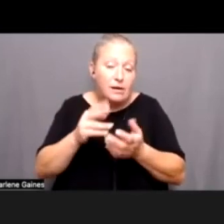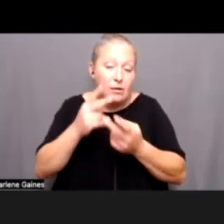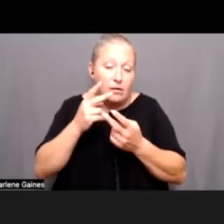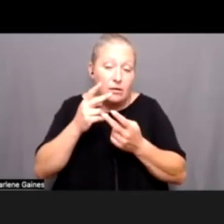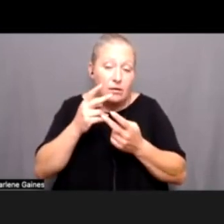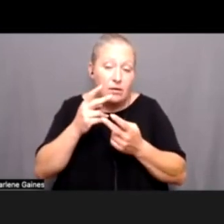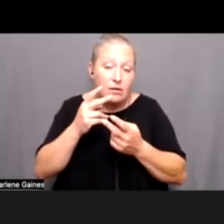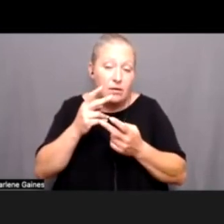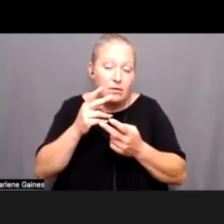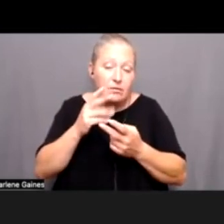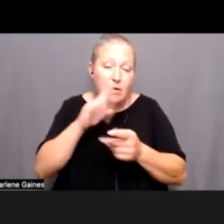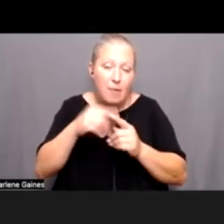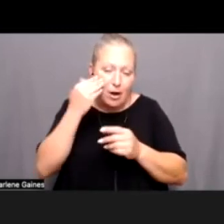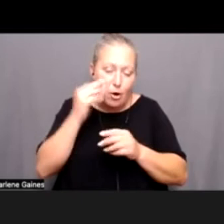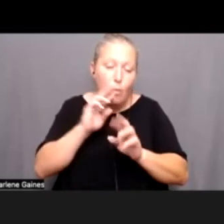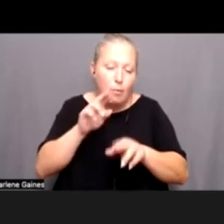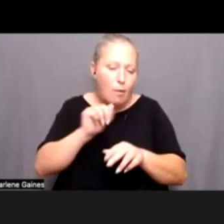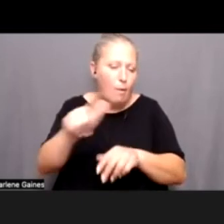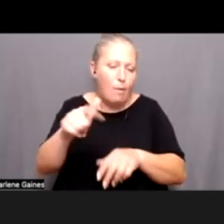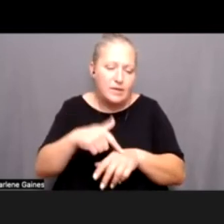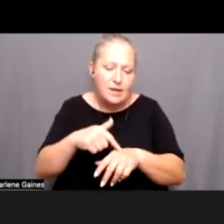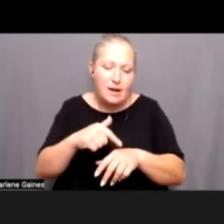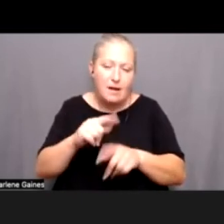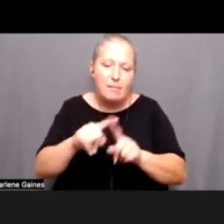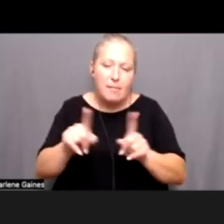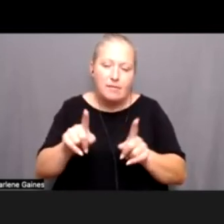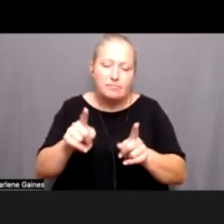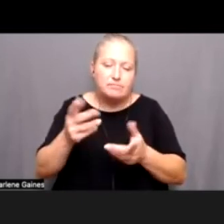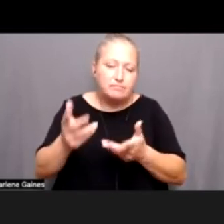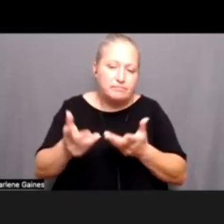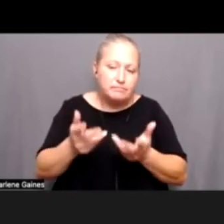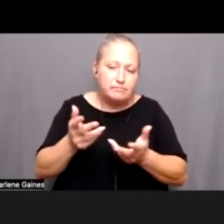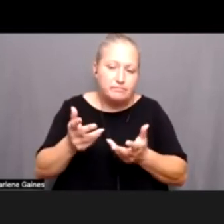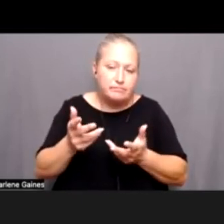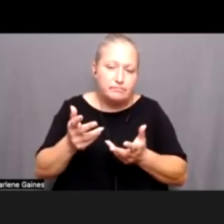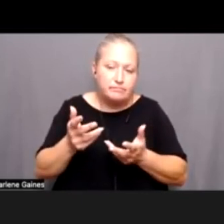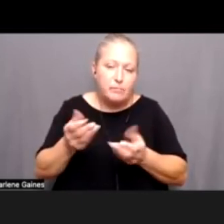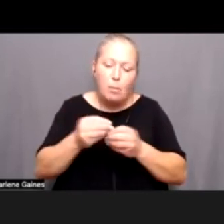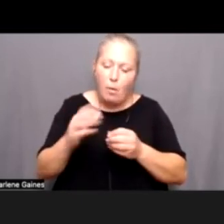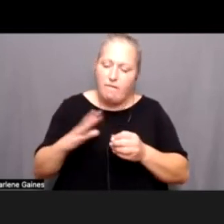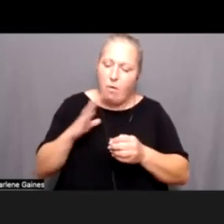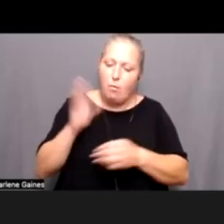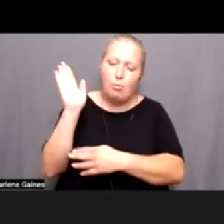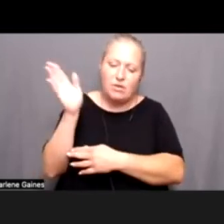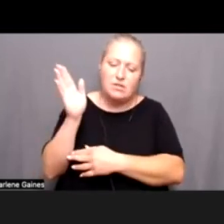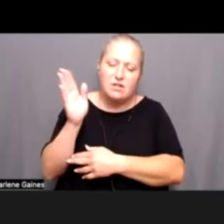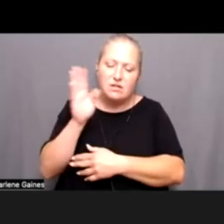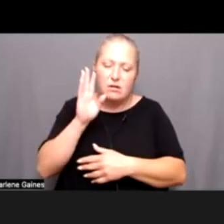I know we get like the report outs all the time, but a more formal presentation would be good.